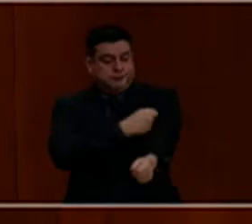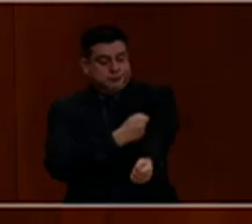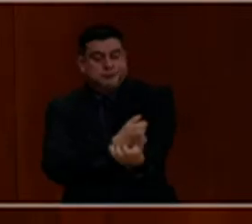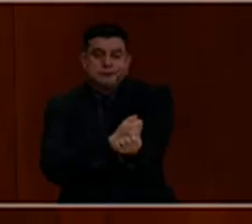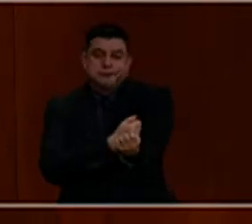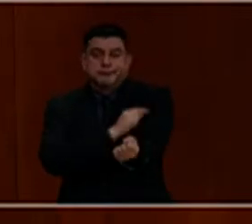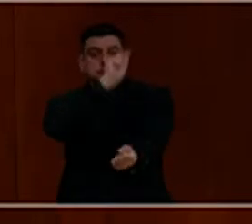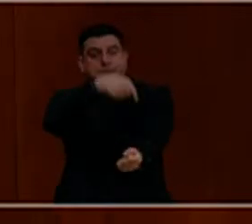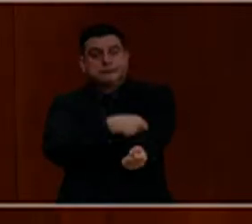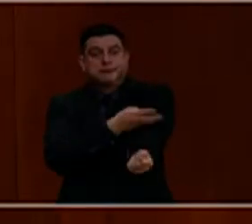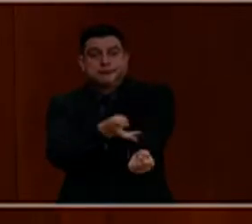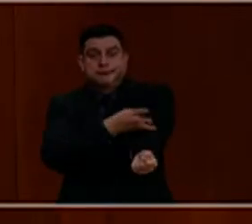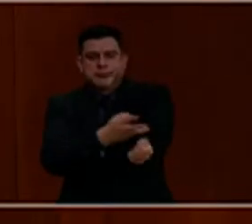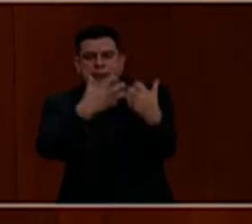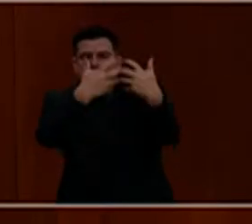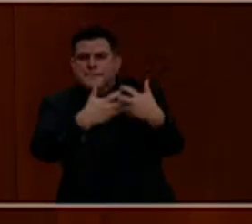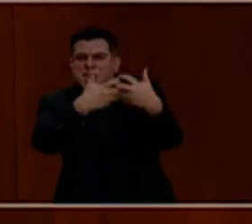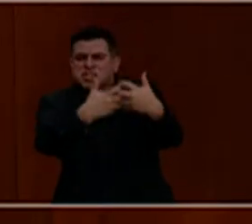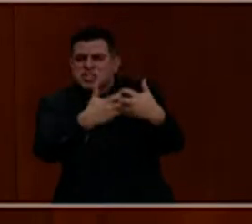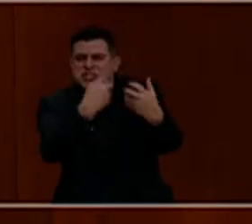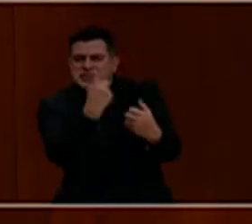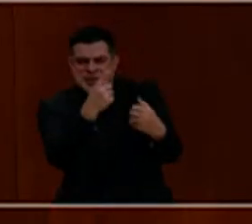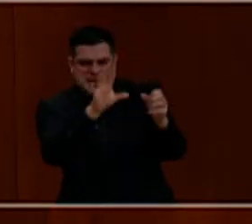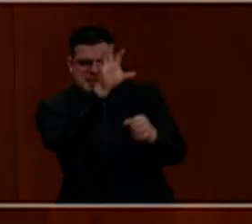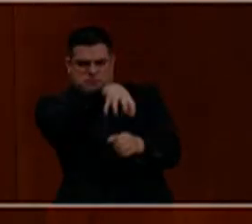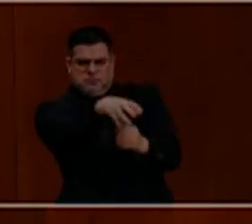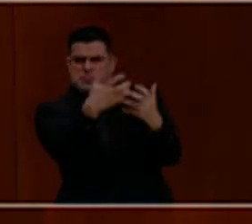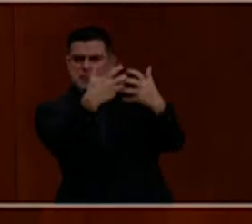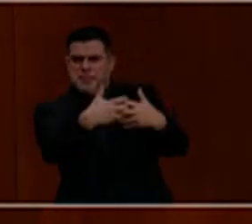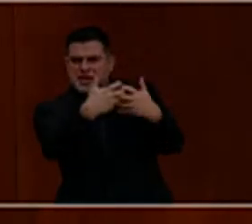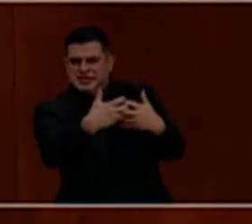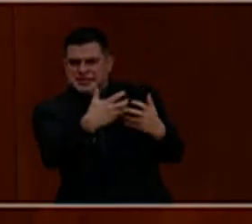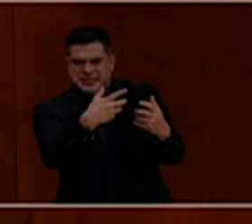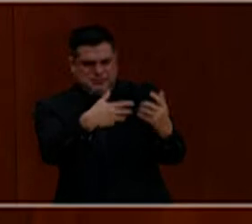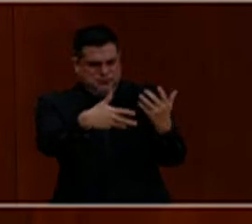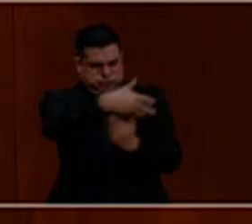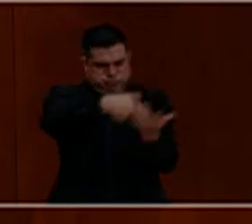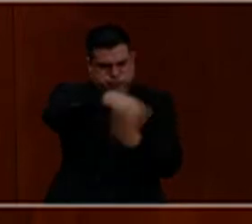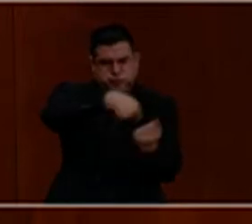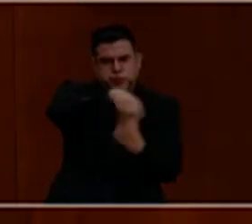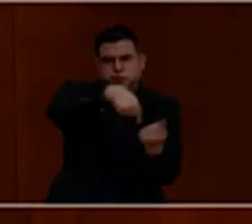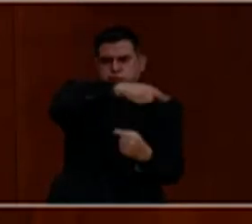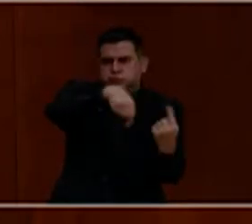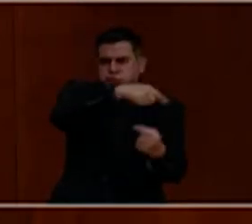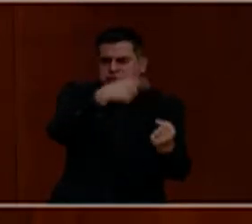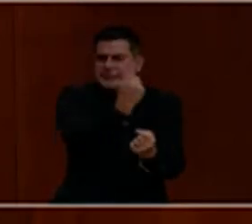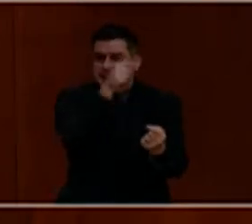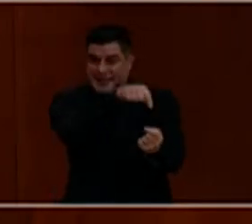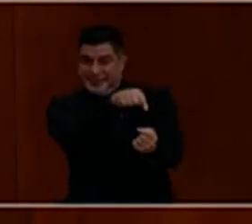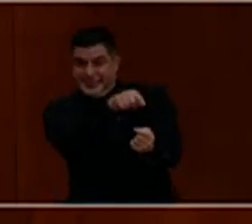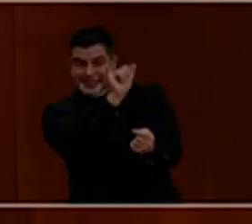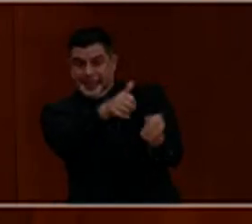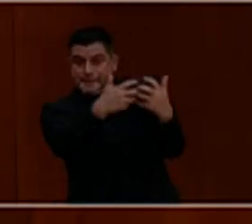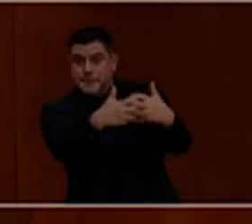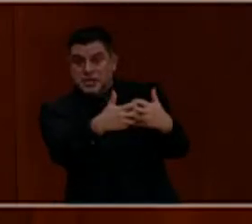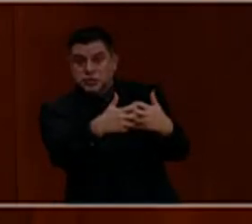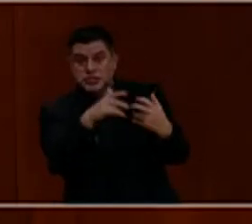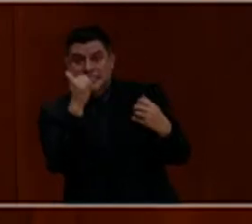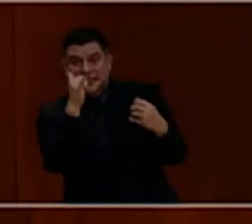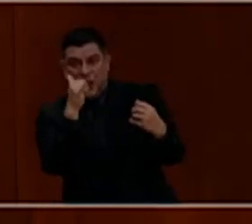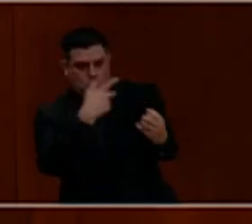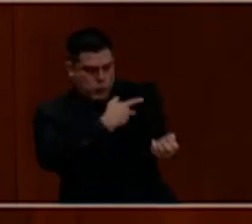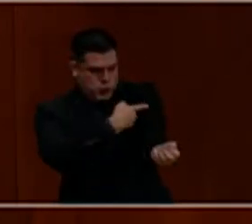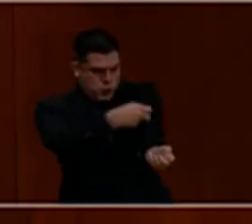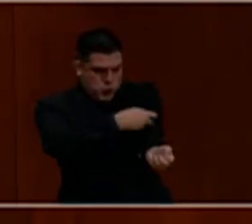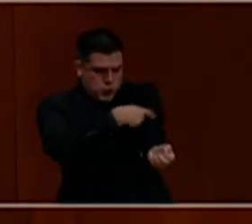your system, and they withhold the plasma. And it's it's gold. It's literally, it is a